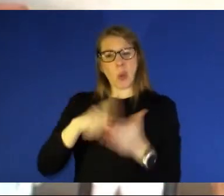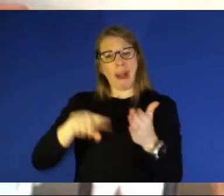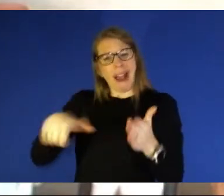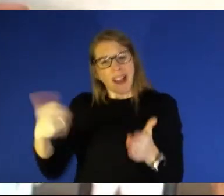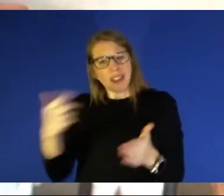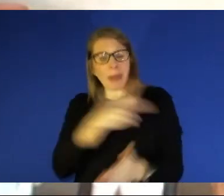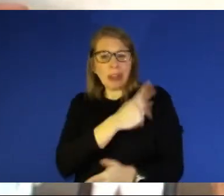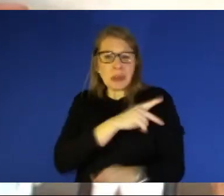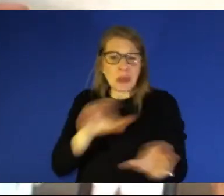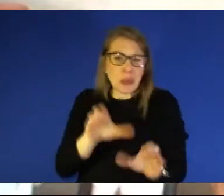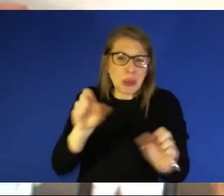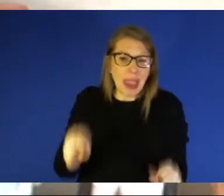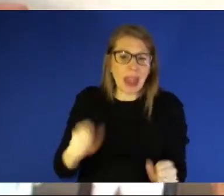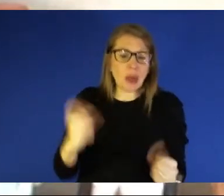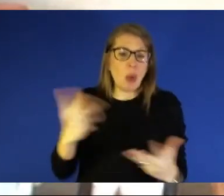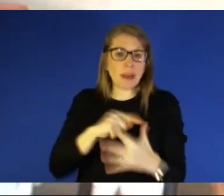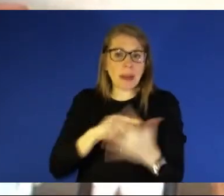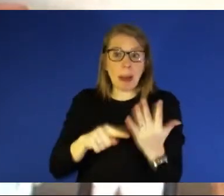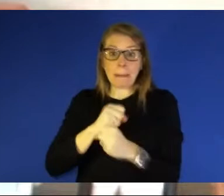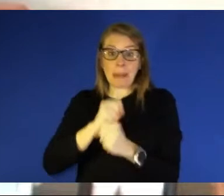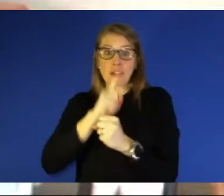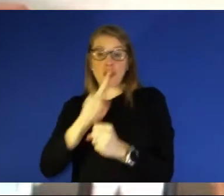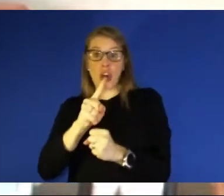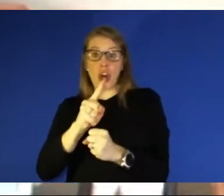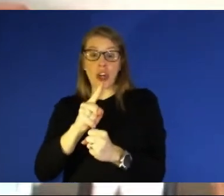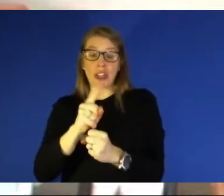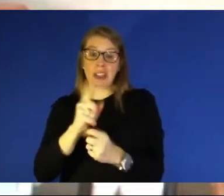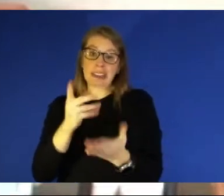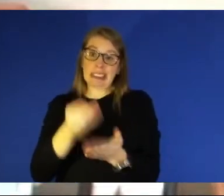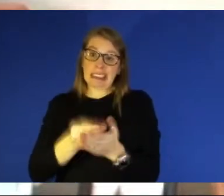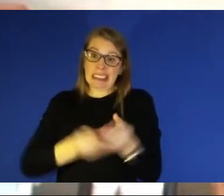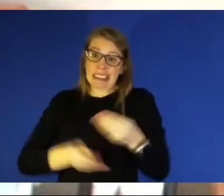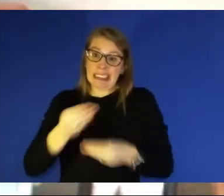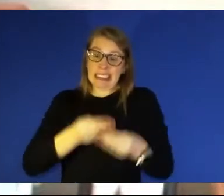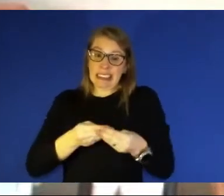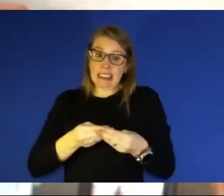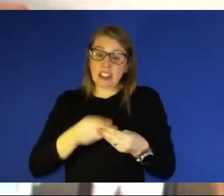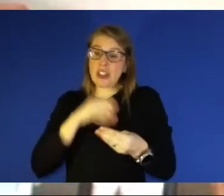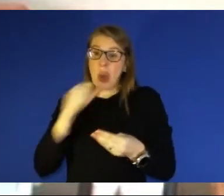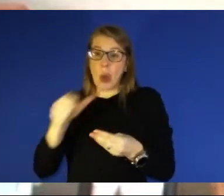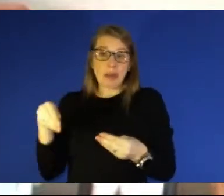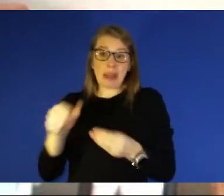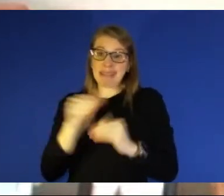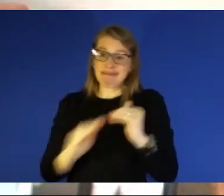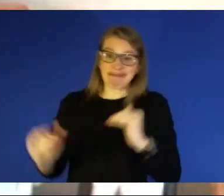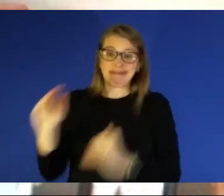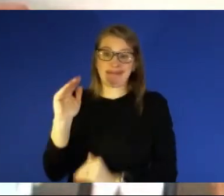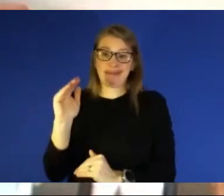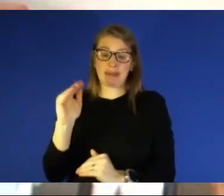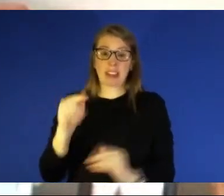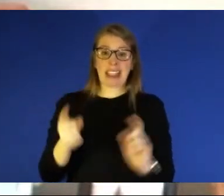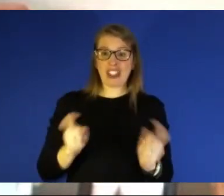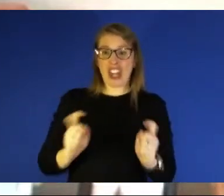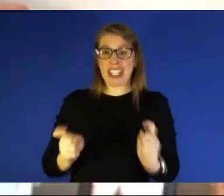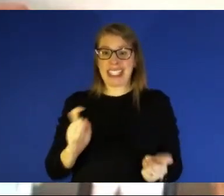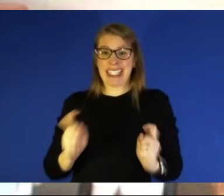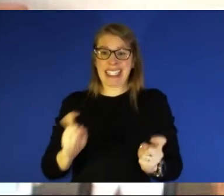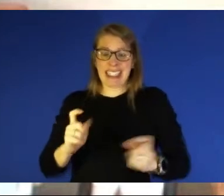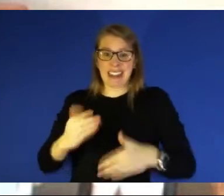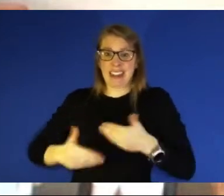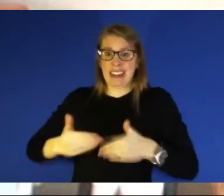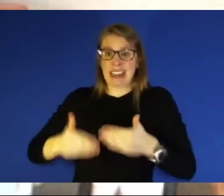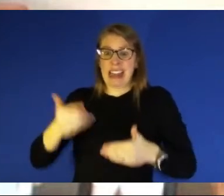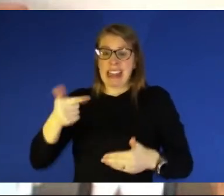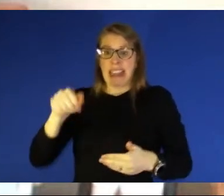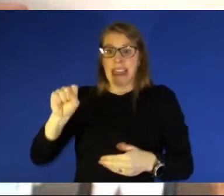about making sure you're living within your means. I think we all have to do that every day. And we're adjusting. I think as we see gas prices go